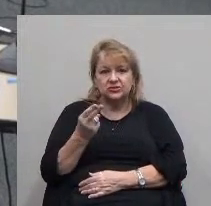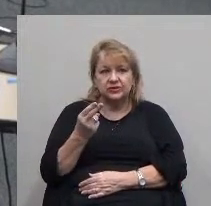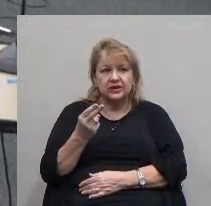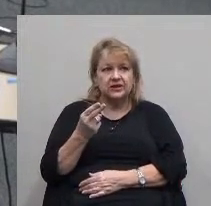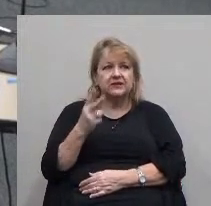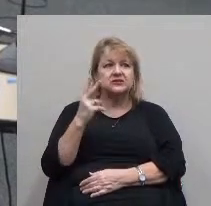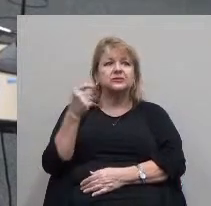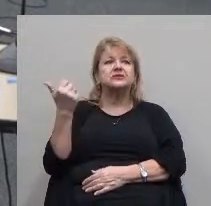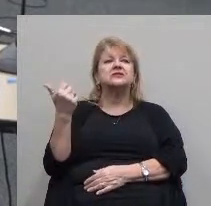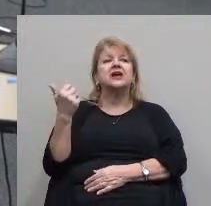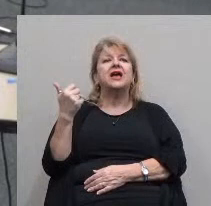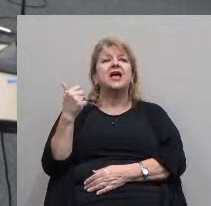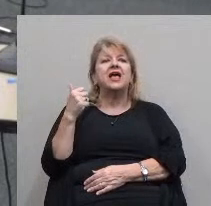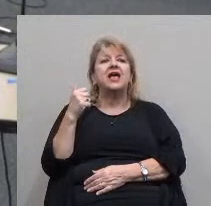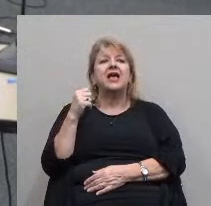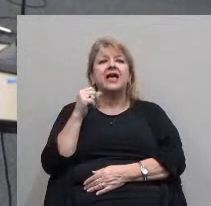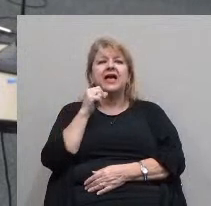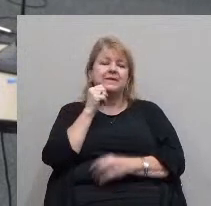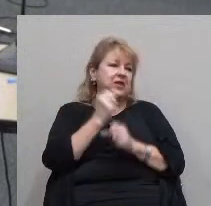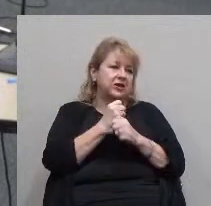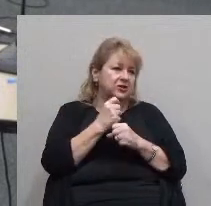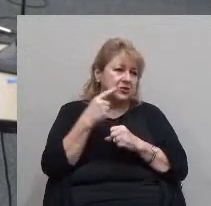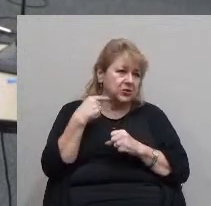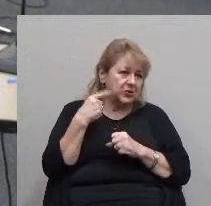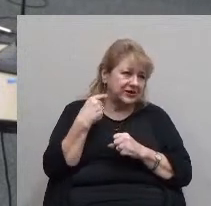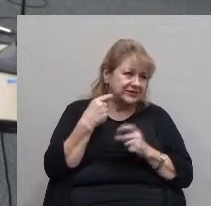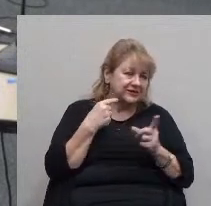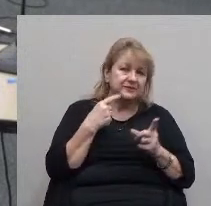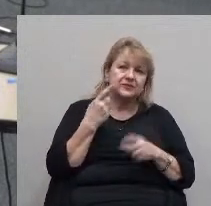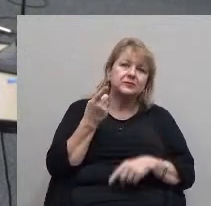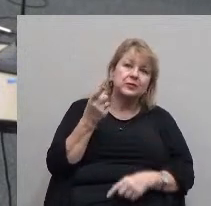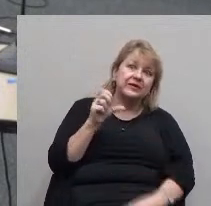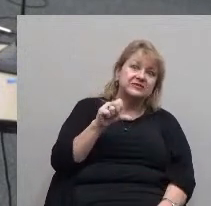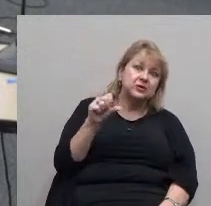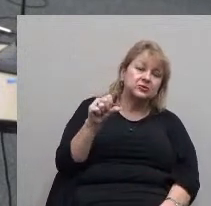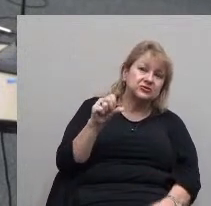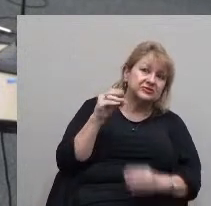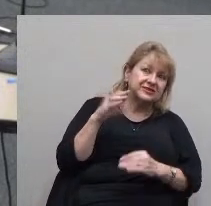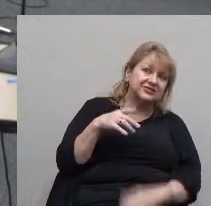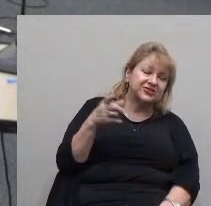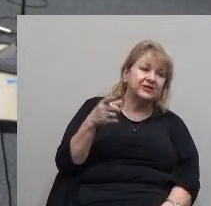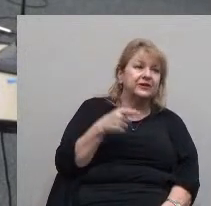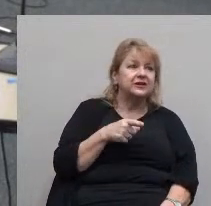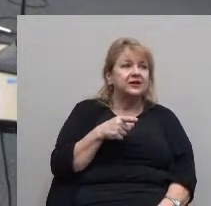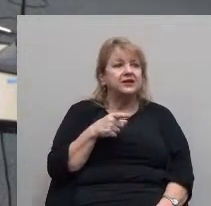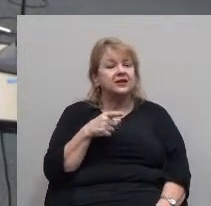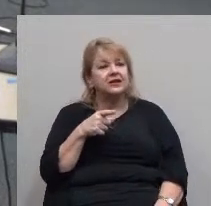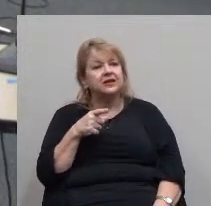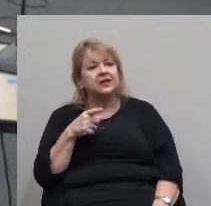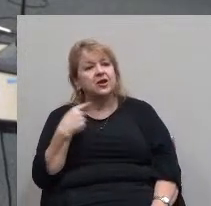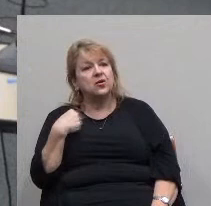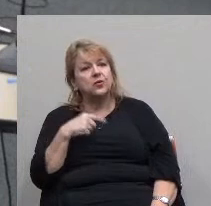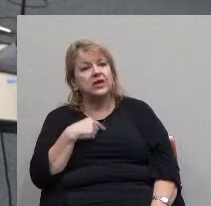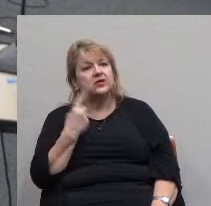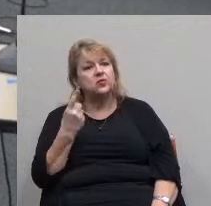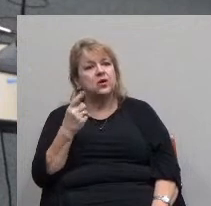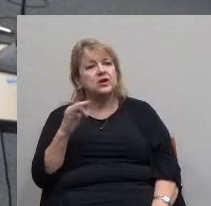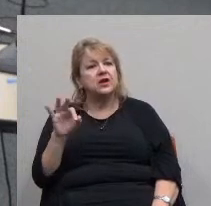others. I'm not gonna go crazy, I promise. I'm gonna control You it. promise? Okay. You know, so Representative Hill had wanted it as one